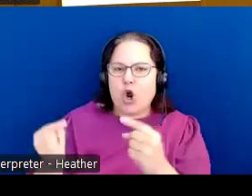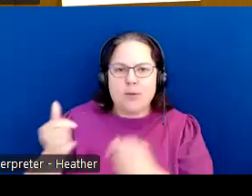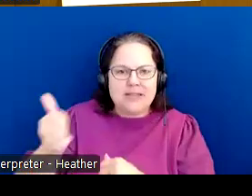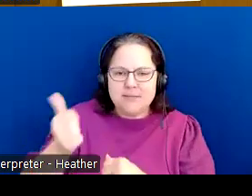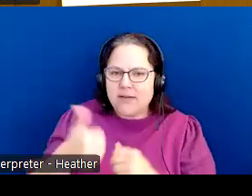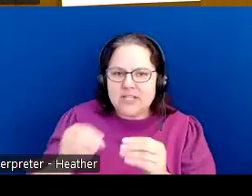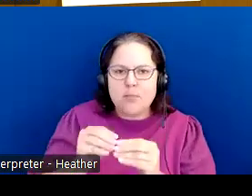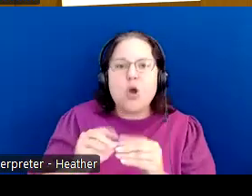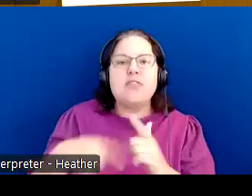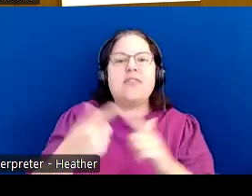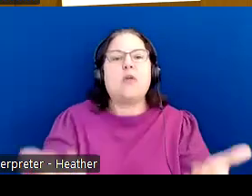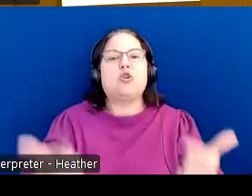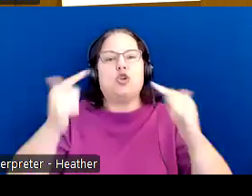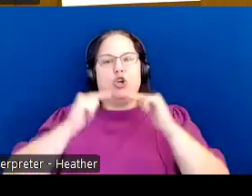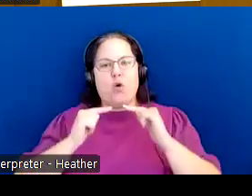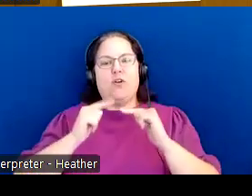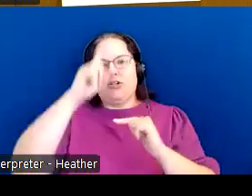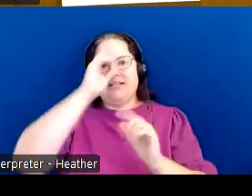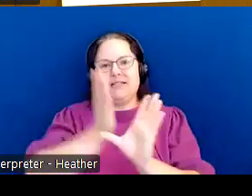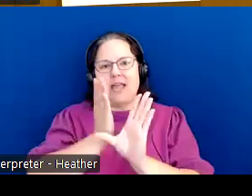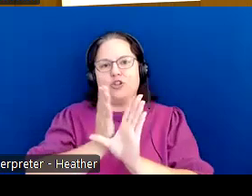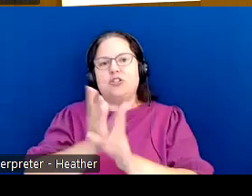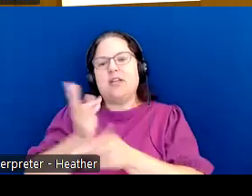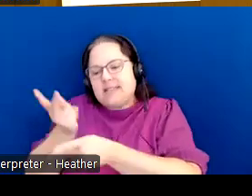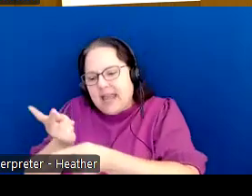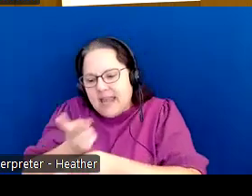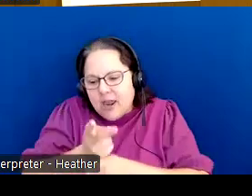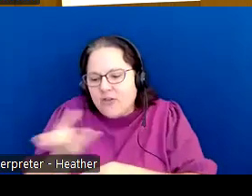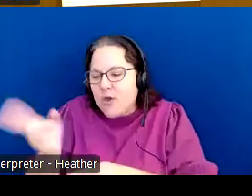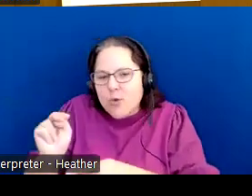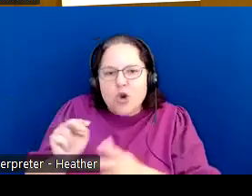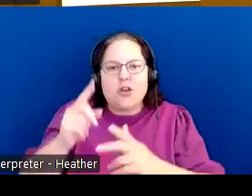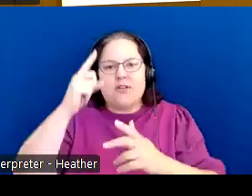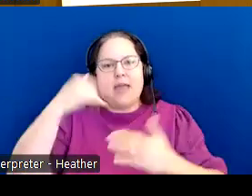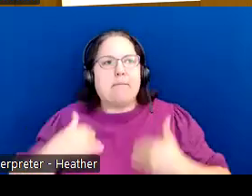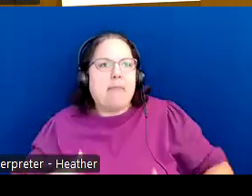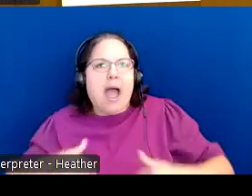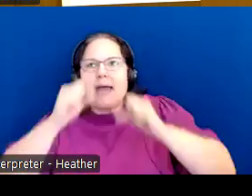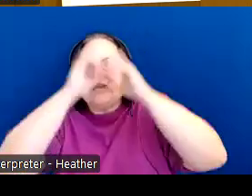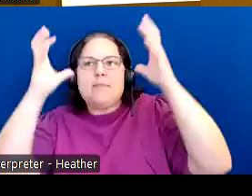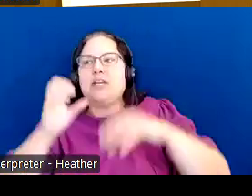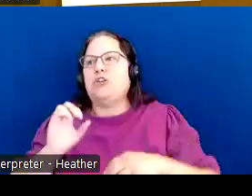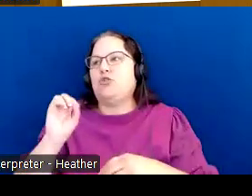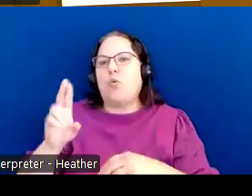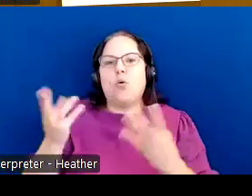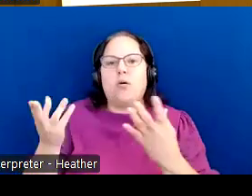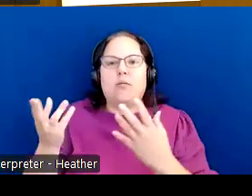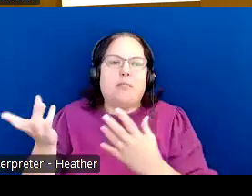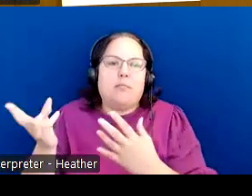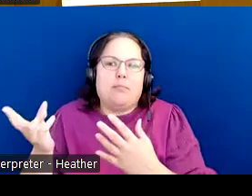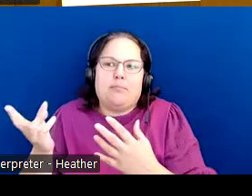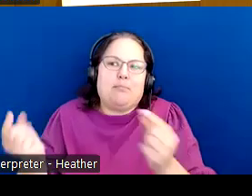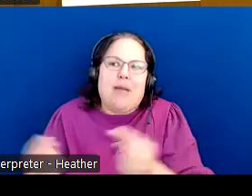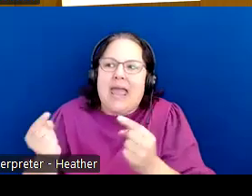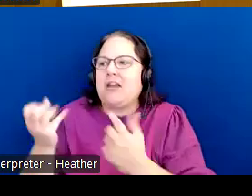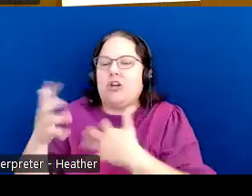kind of turn it over to us to do a lot of the burn-specific care of body image or pain or reintegration into